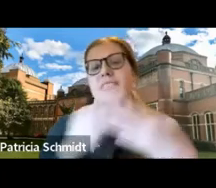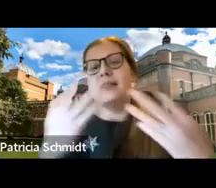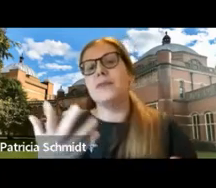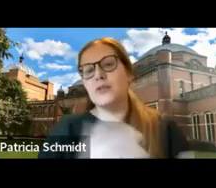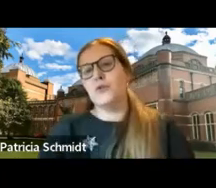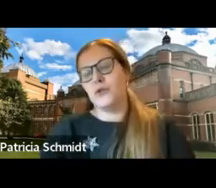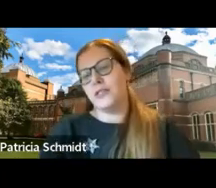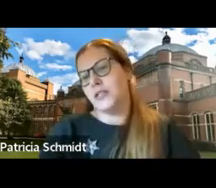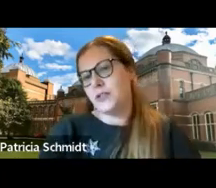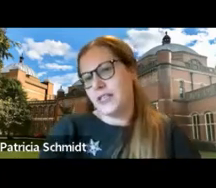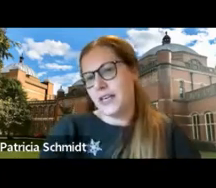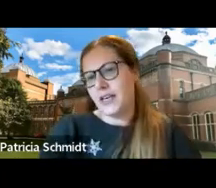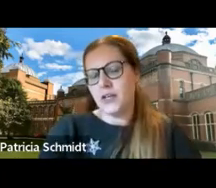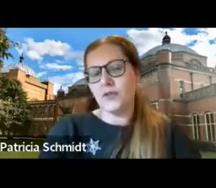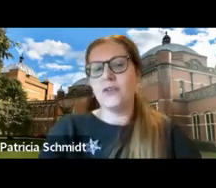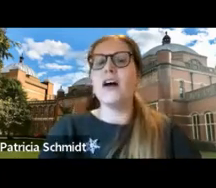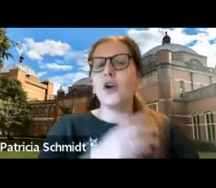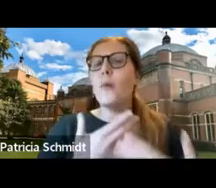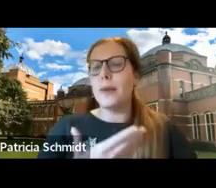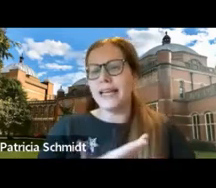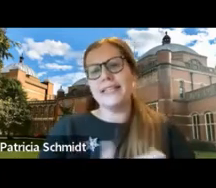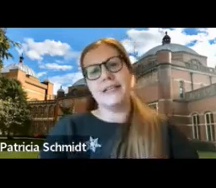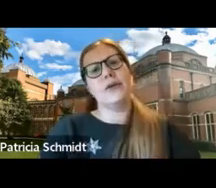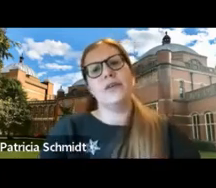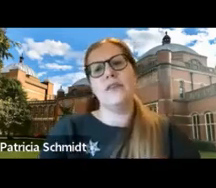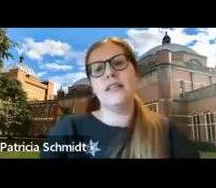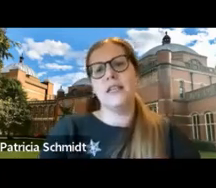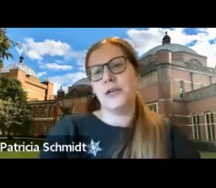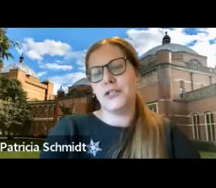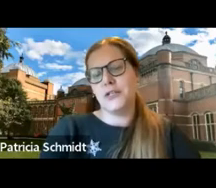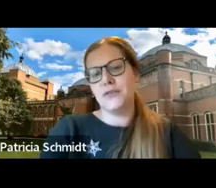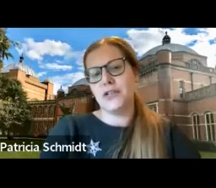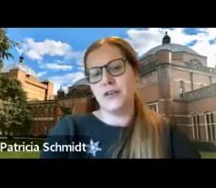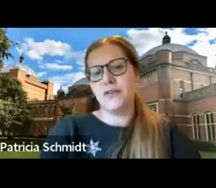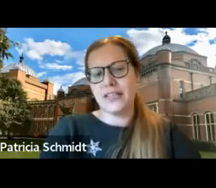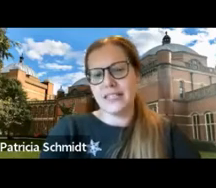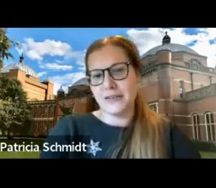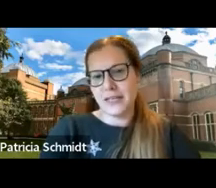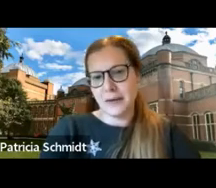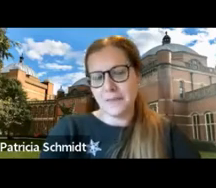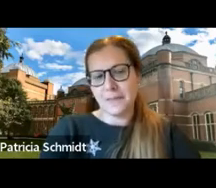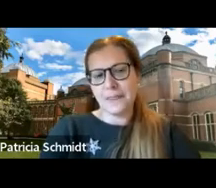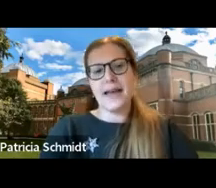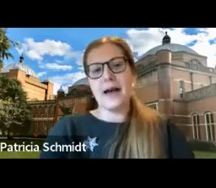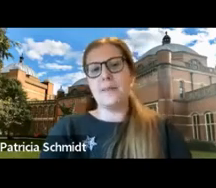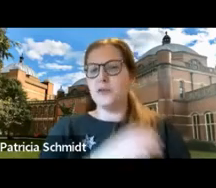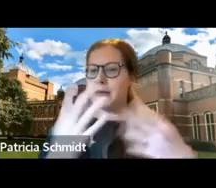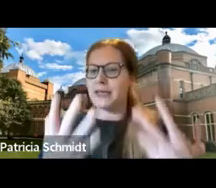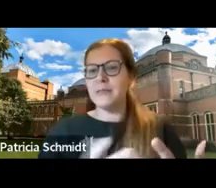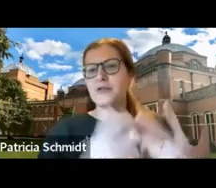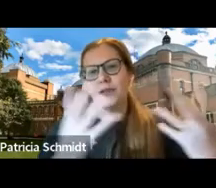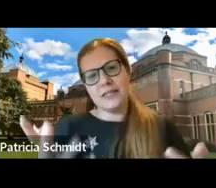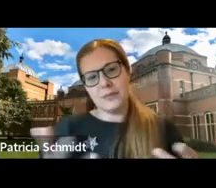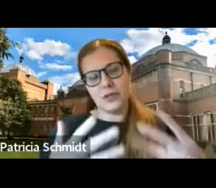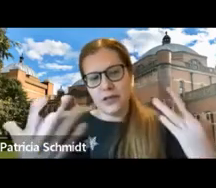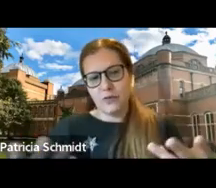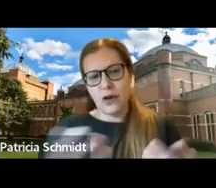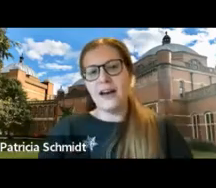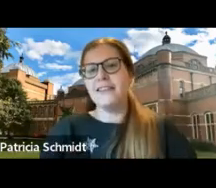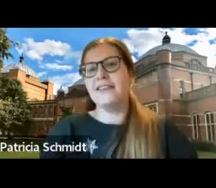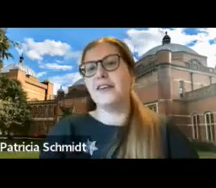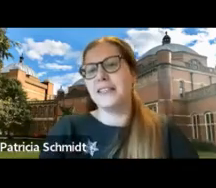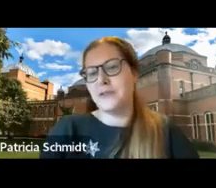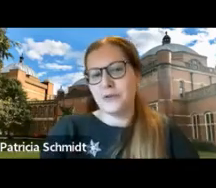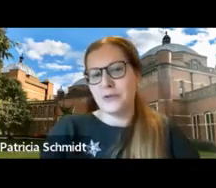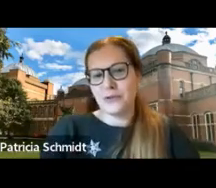one of the simplest solutions, I should say, to the rather complicated looking field equations of general relativity. But you make symmetry assumption, et